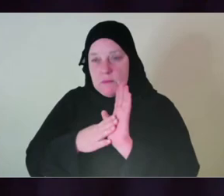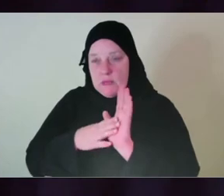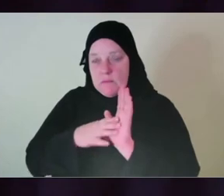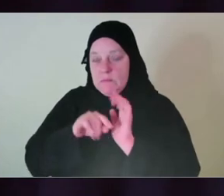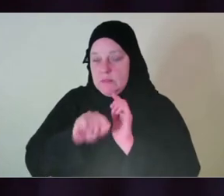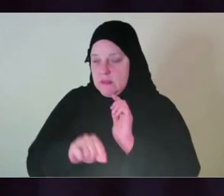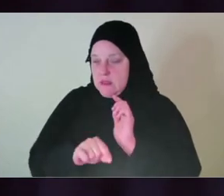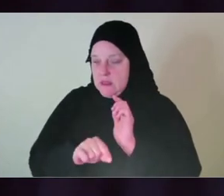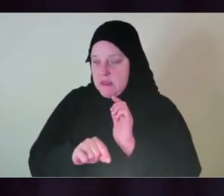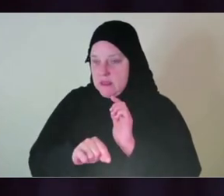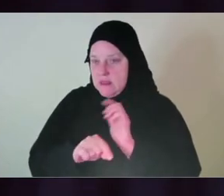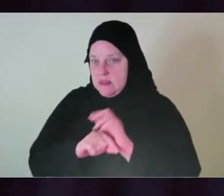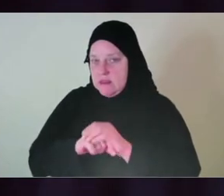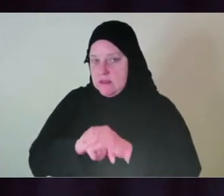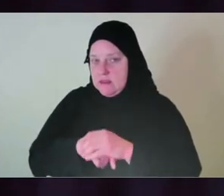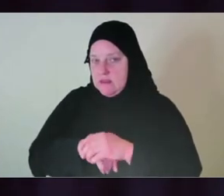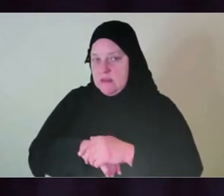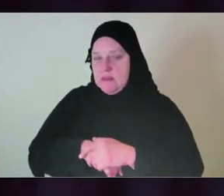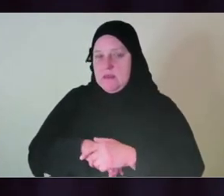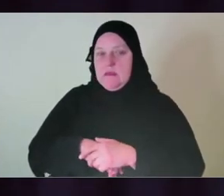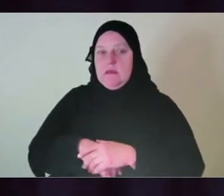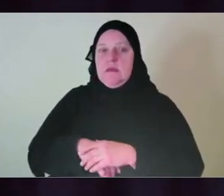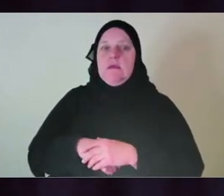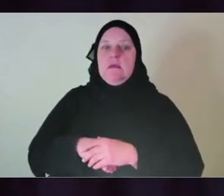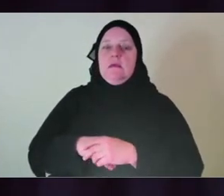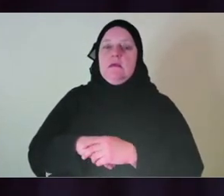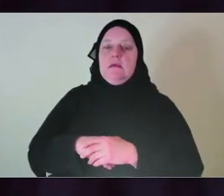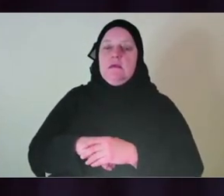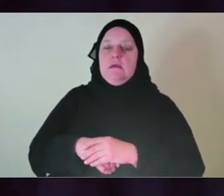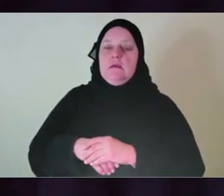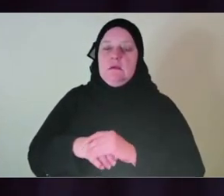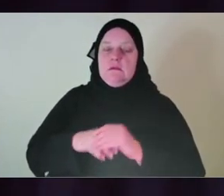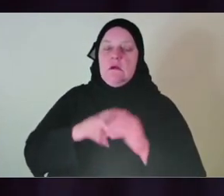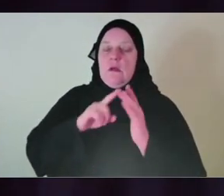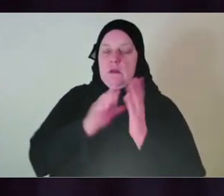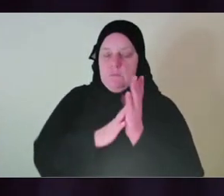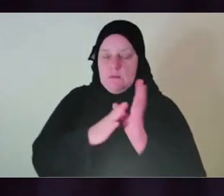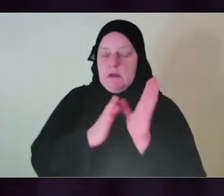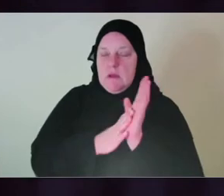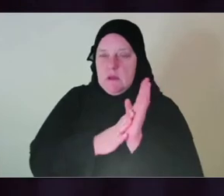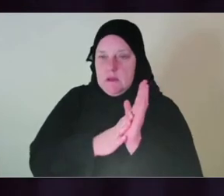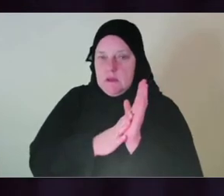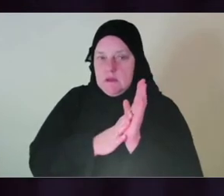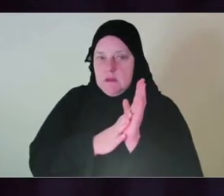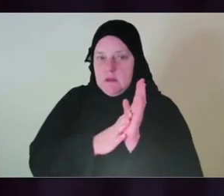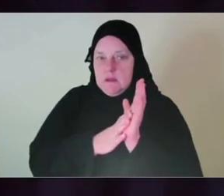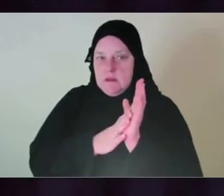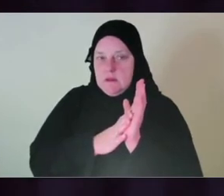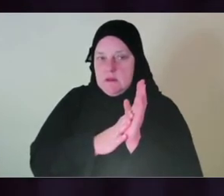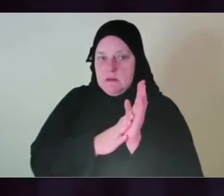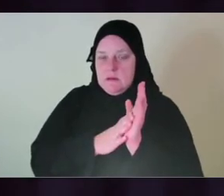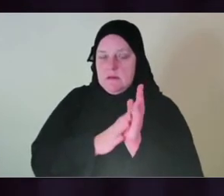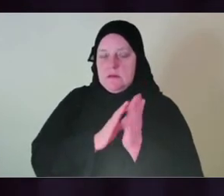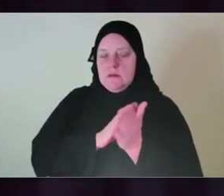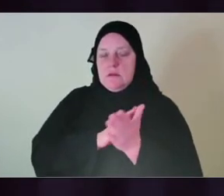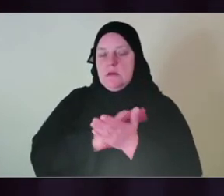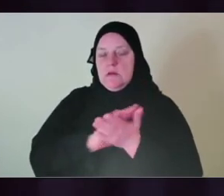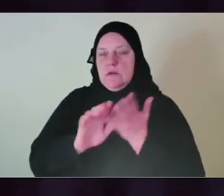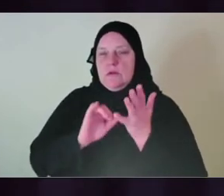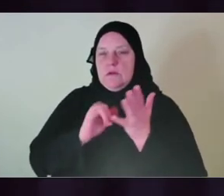is left standing with Aba Abdullah al-Husayn is Abu al-Fadl al-Abbas alayhi salam.